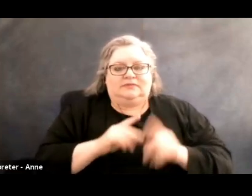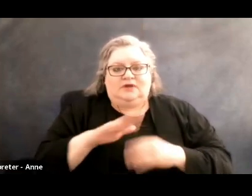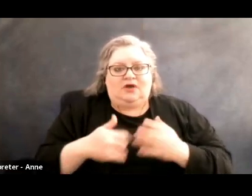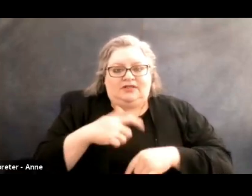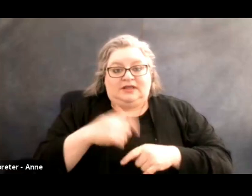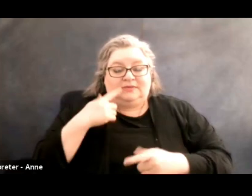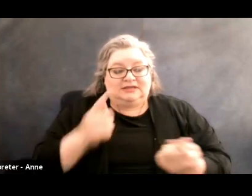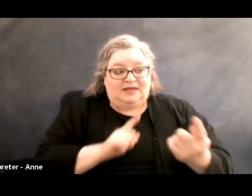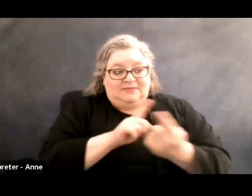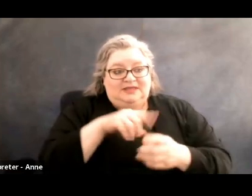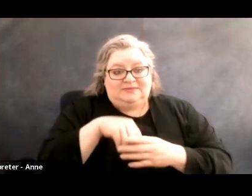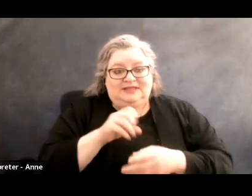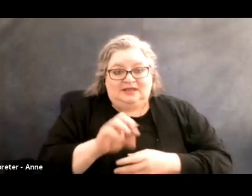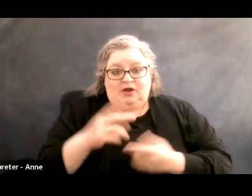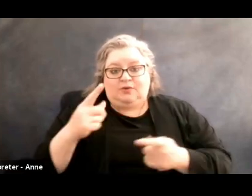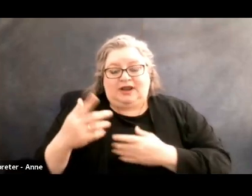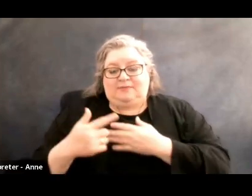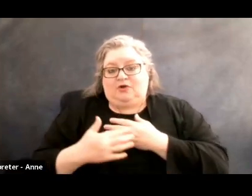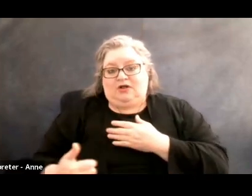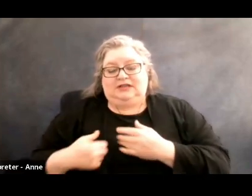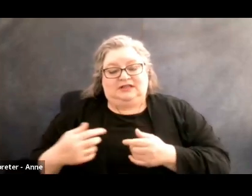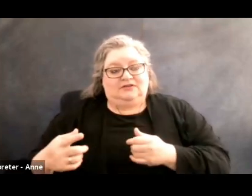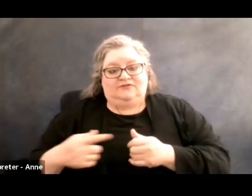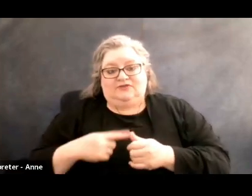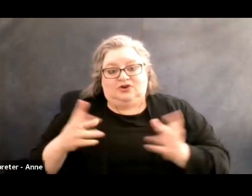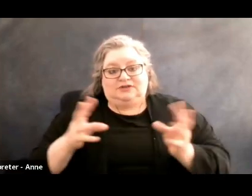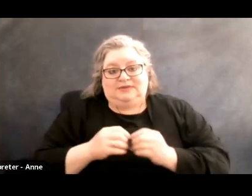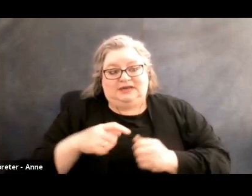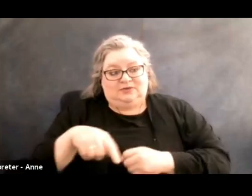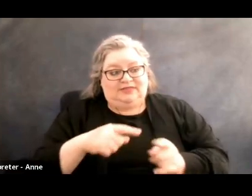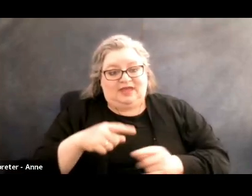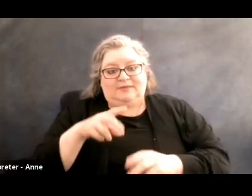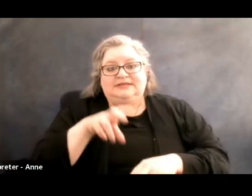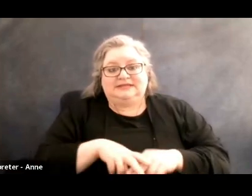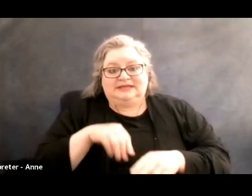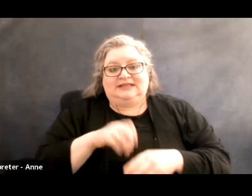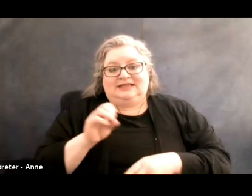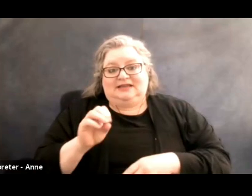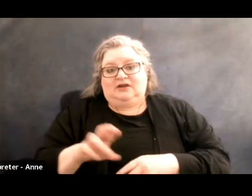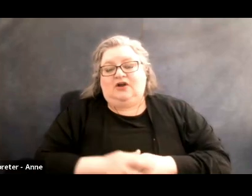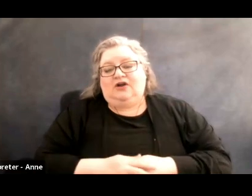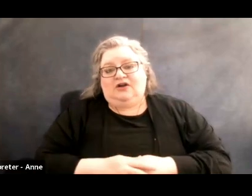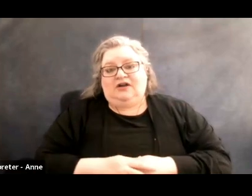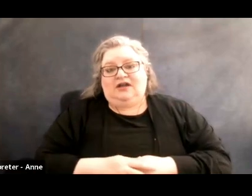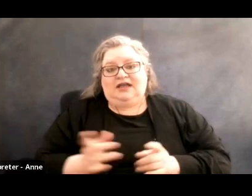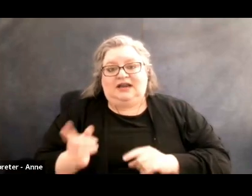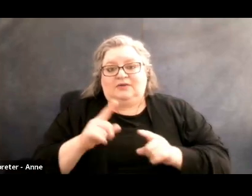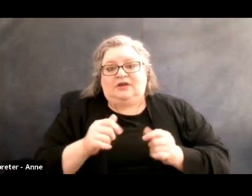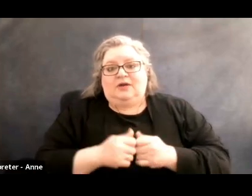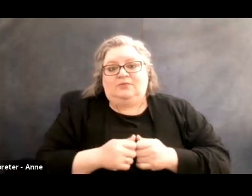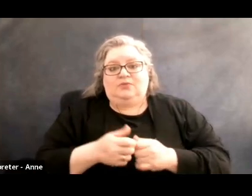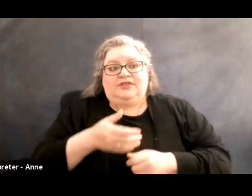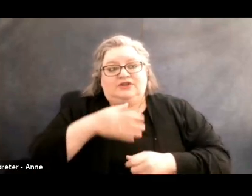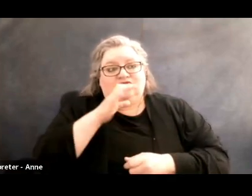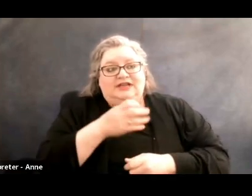them in the ER when I would get called. And usually my first meeting with them is sitting in the ER. And I would come with a drink and